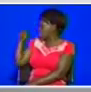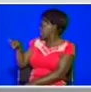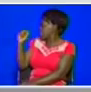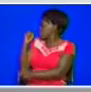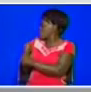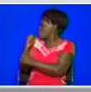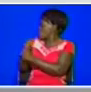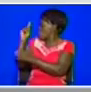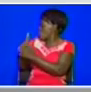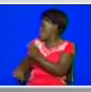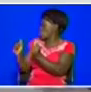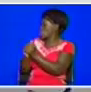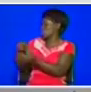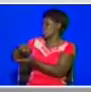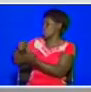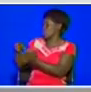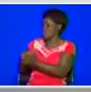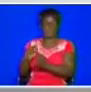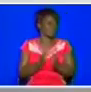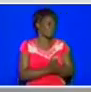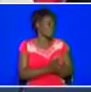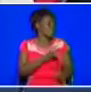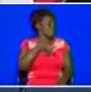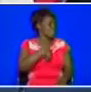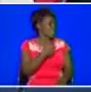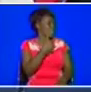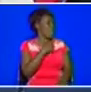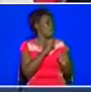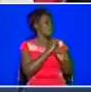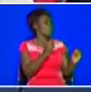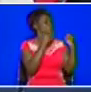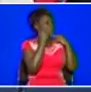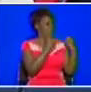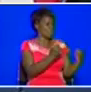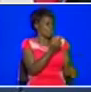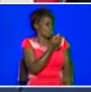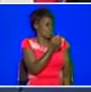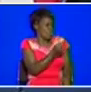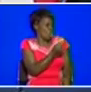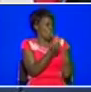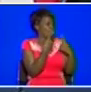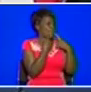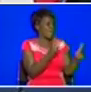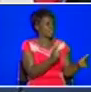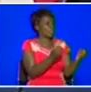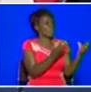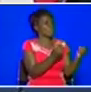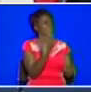to do with the project. We're already paying for it. We don't have enough information. There is very little disclosure about many